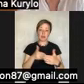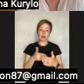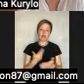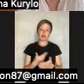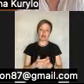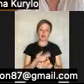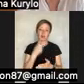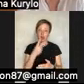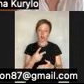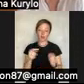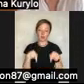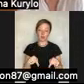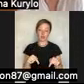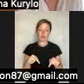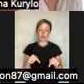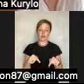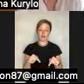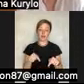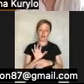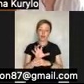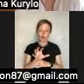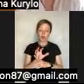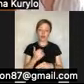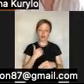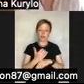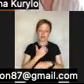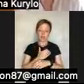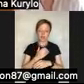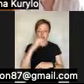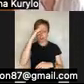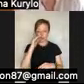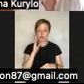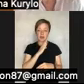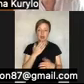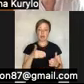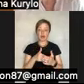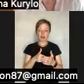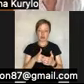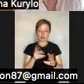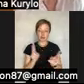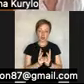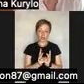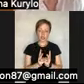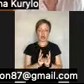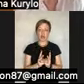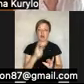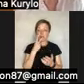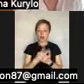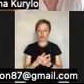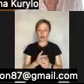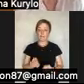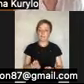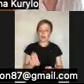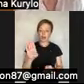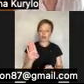the visible barriers for example are shown in the photos and these are the photos that the parents sent us uh in response